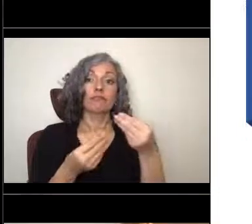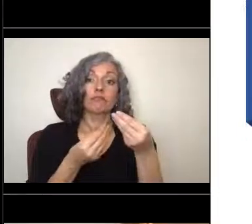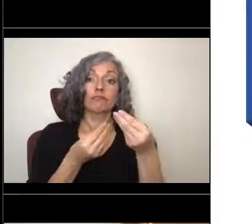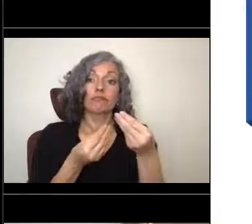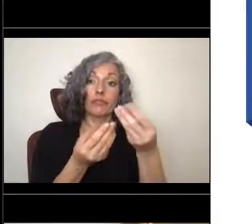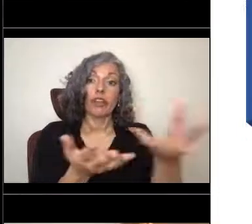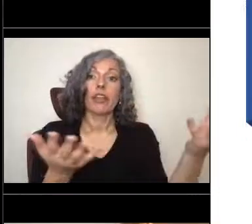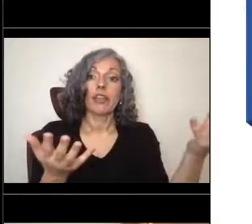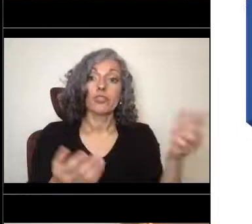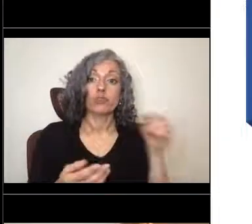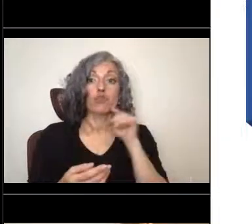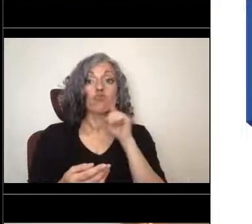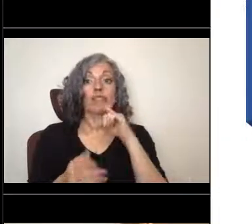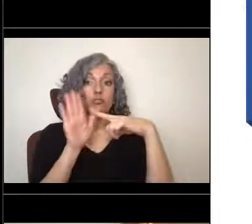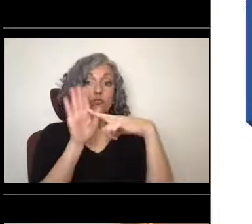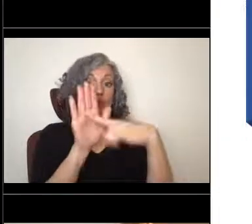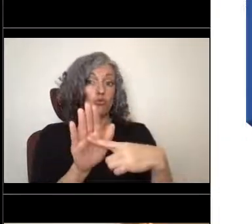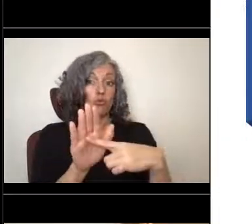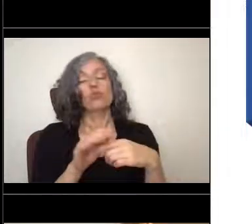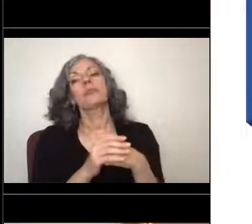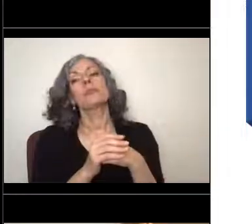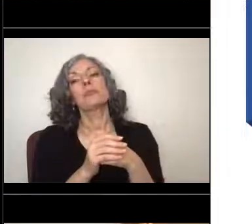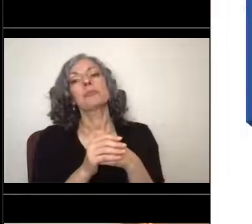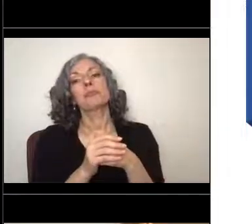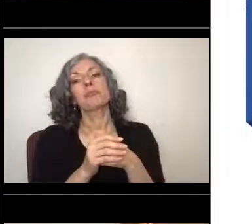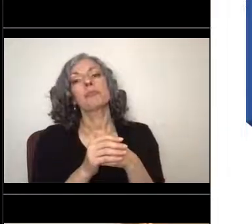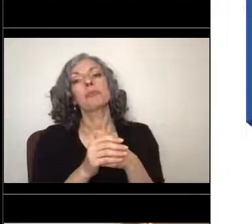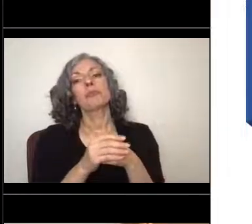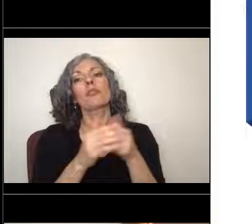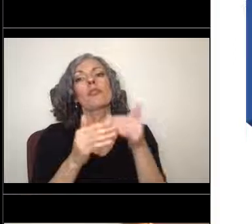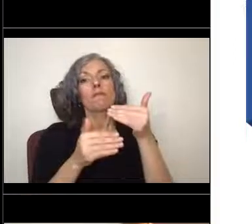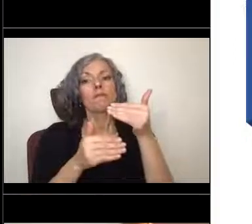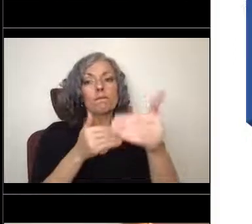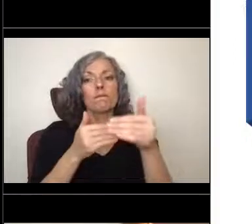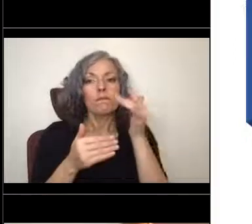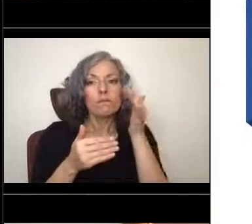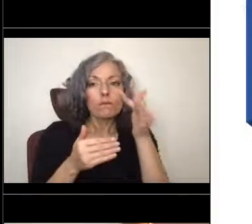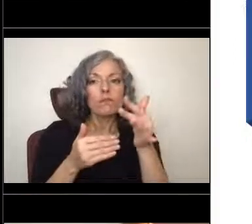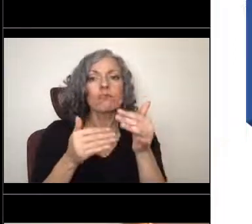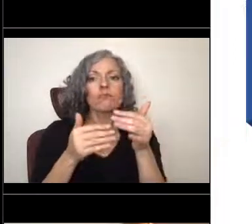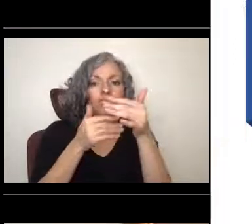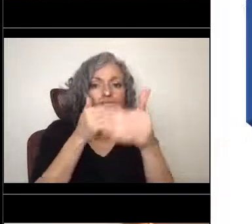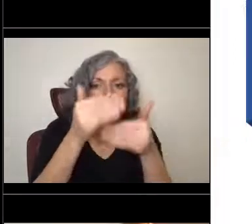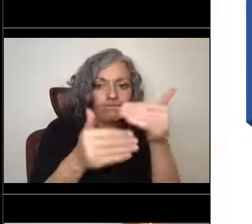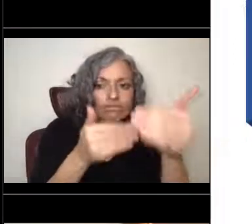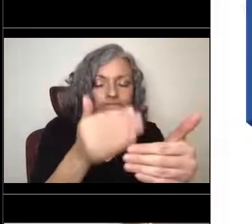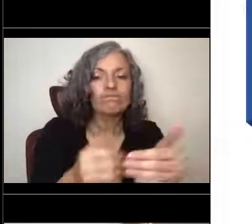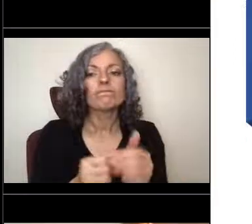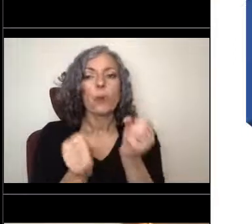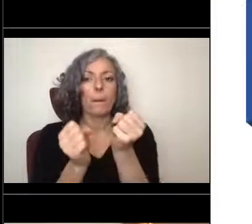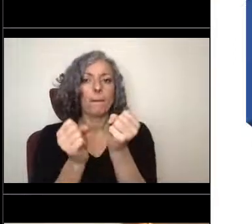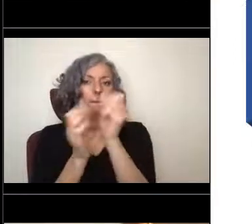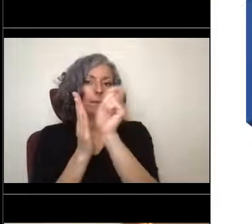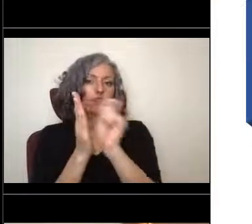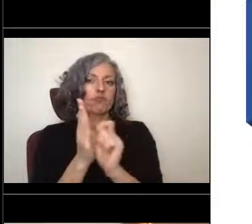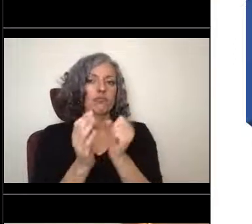really represents, you know, a step forward in terms of, you know, documenting how decisions are being